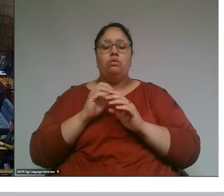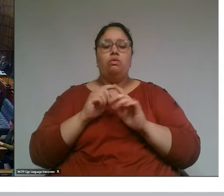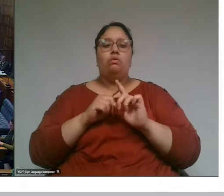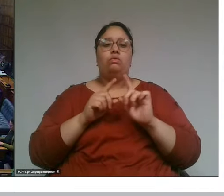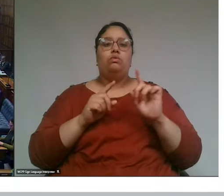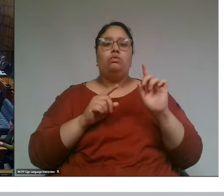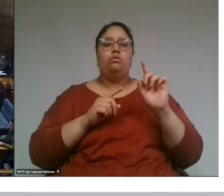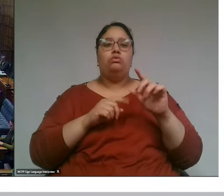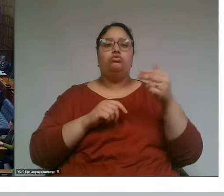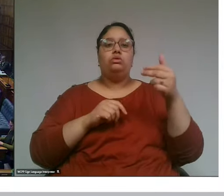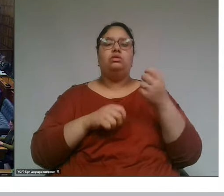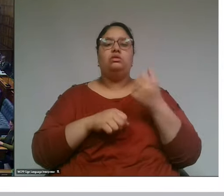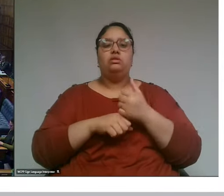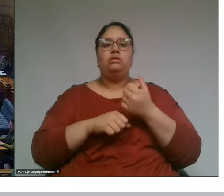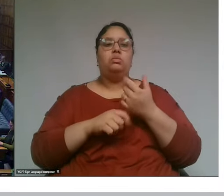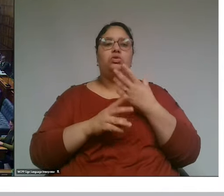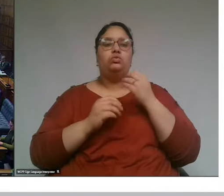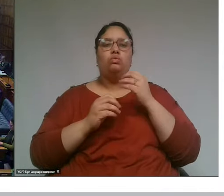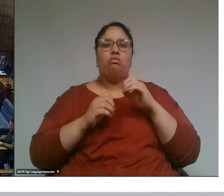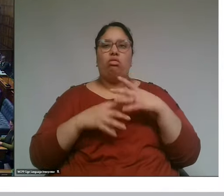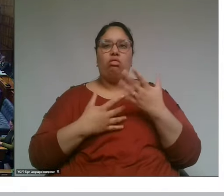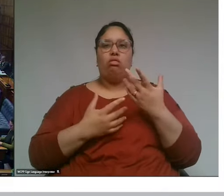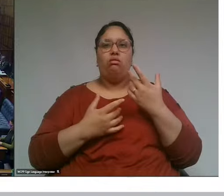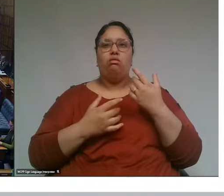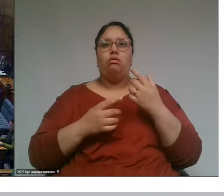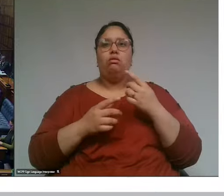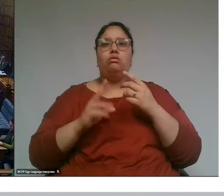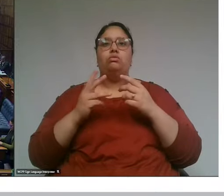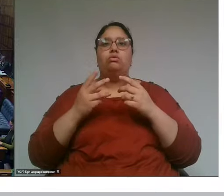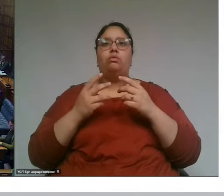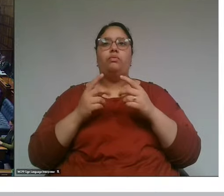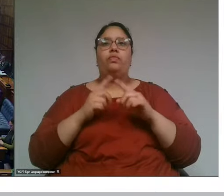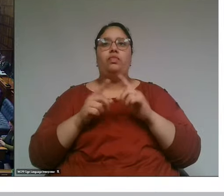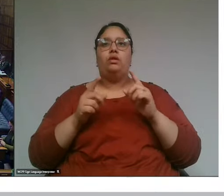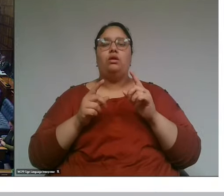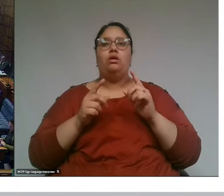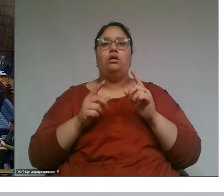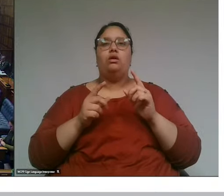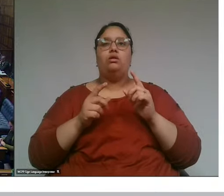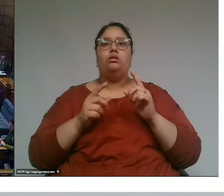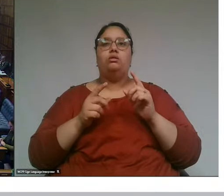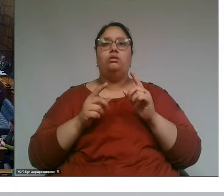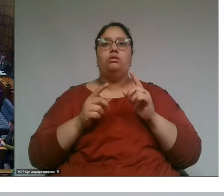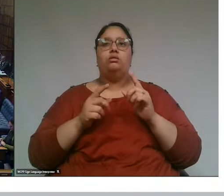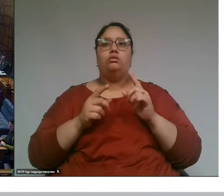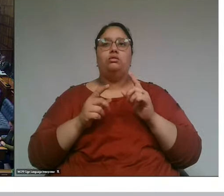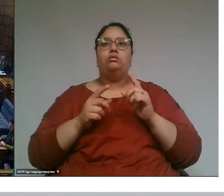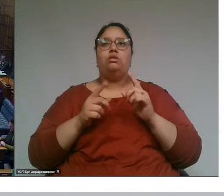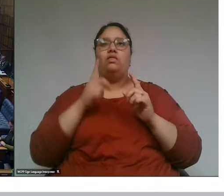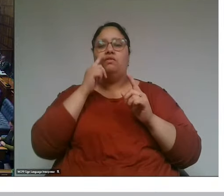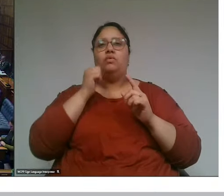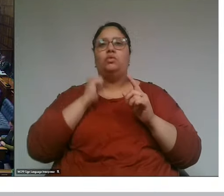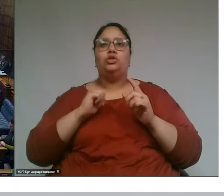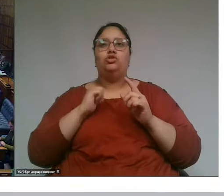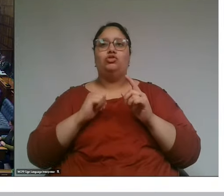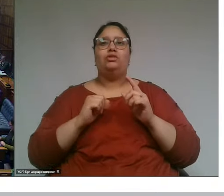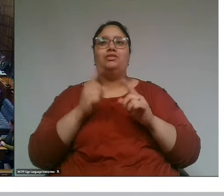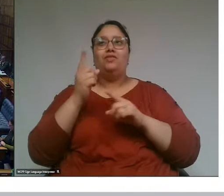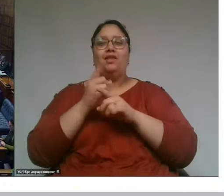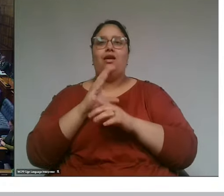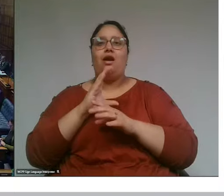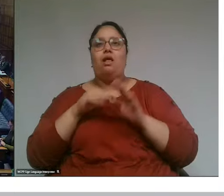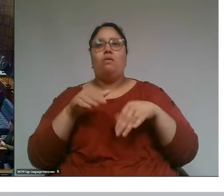leveraged the number of businesses are started so we have certain categories we once we approve that we then partner fund with